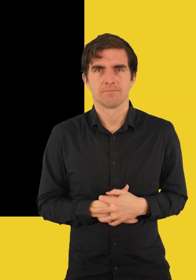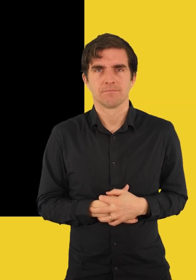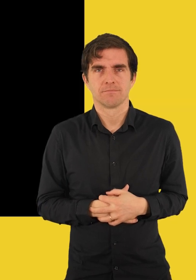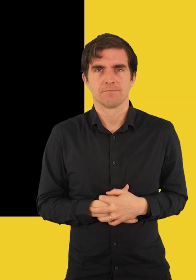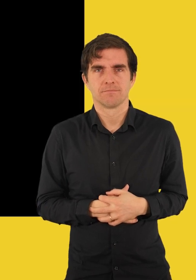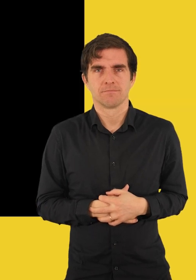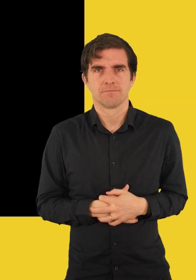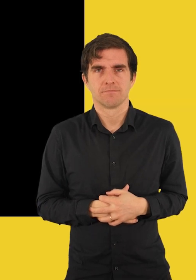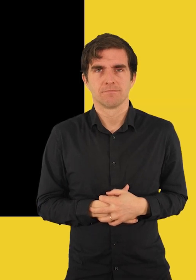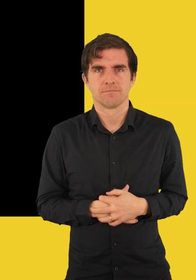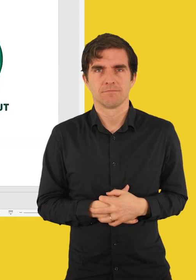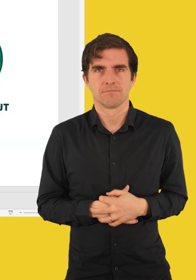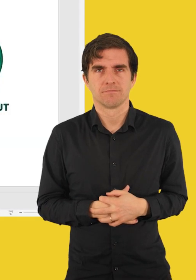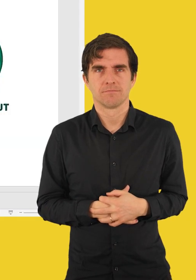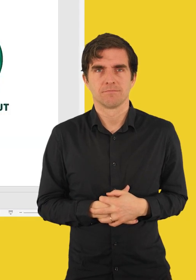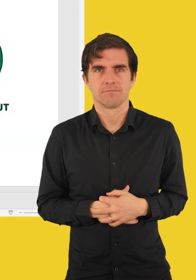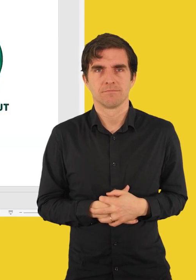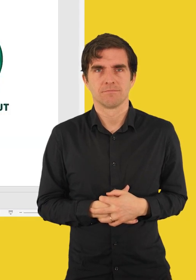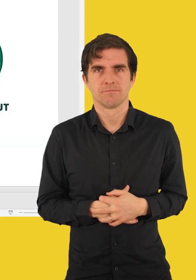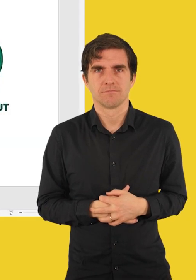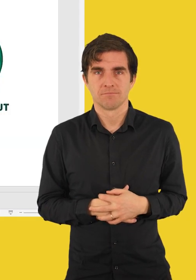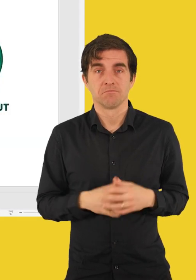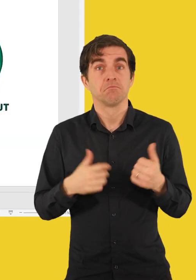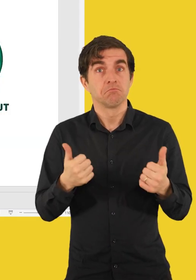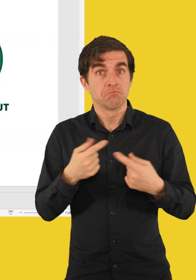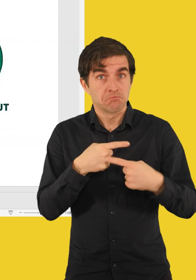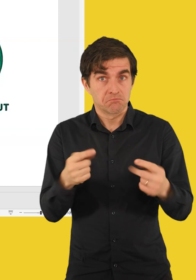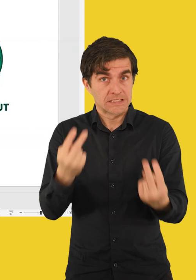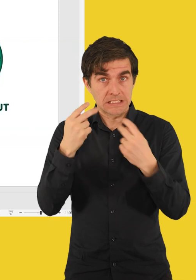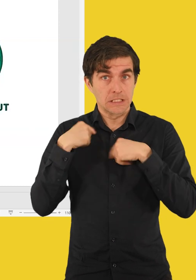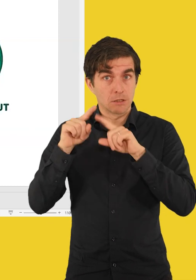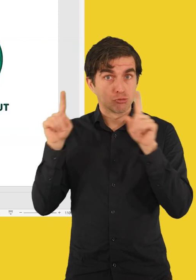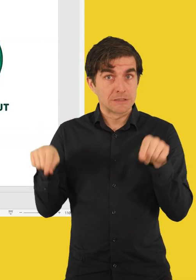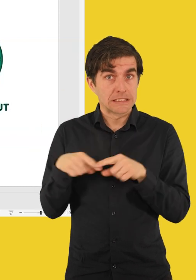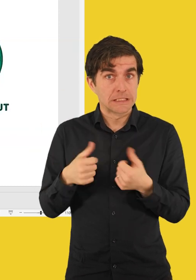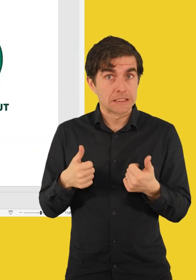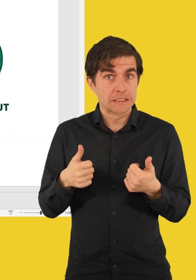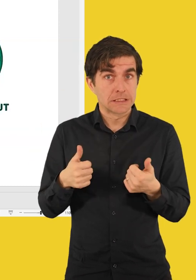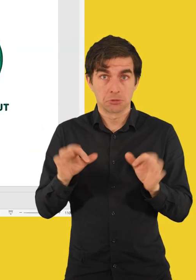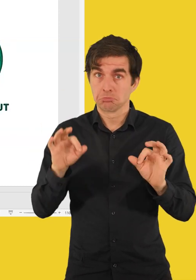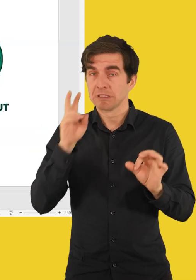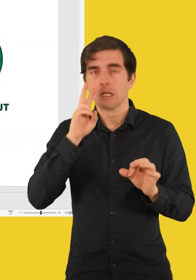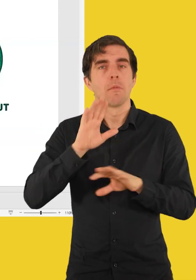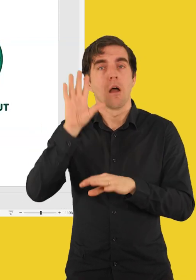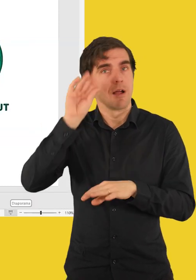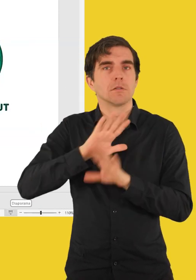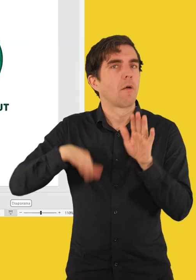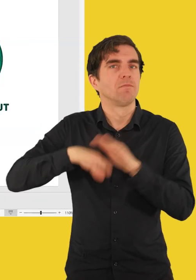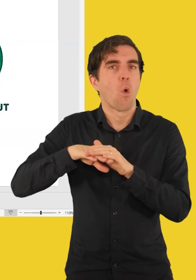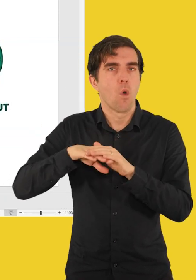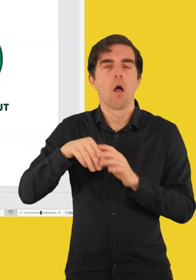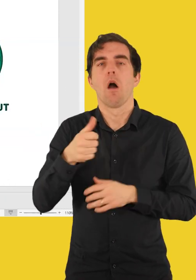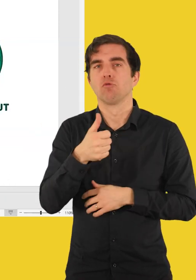Yep. Okay, you see all my screen? Yeah. We see it not full screen